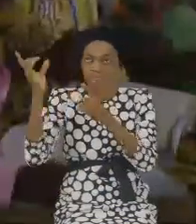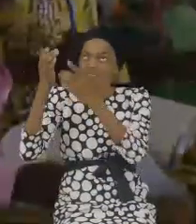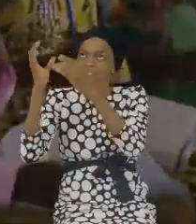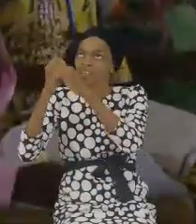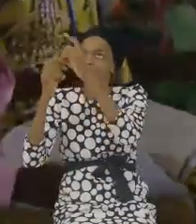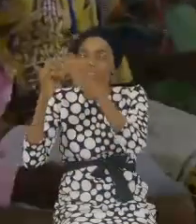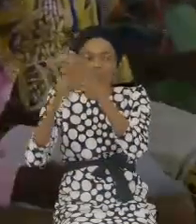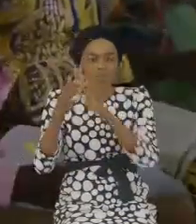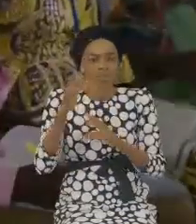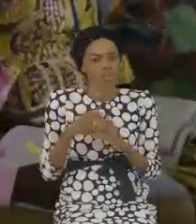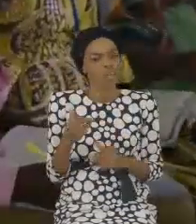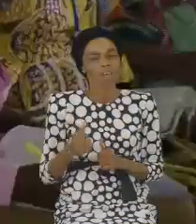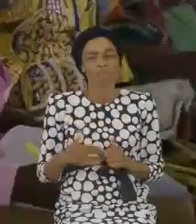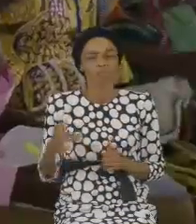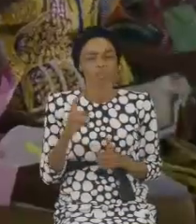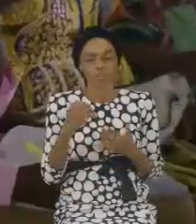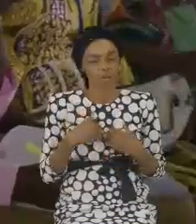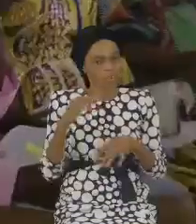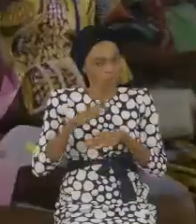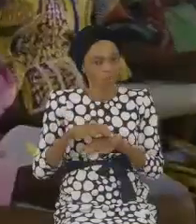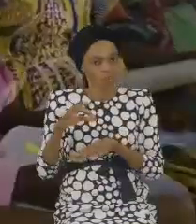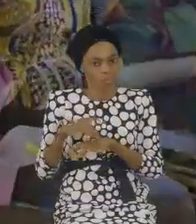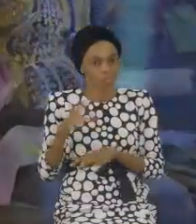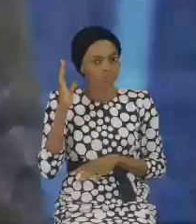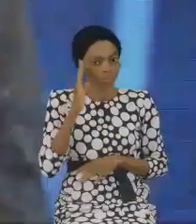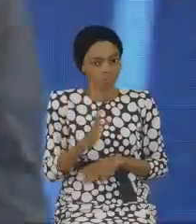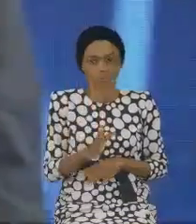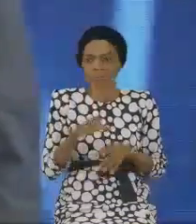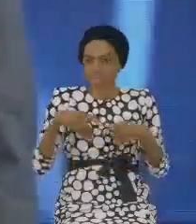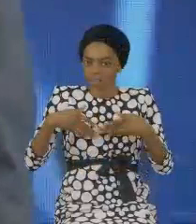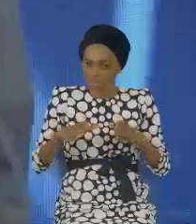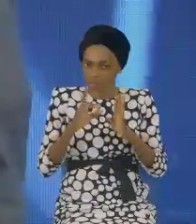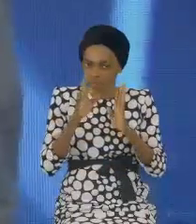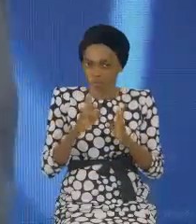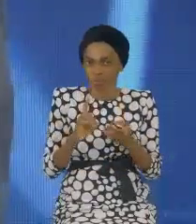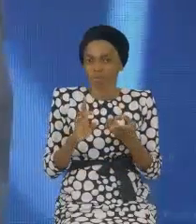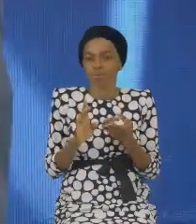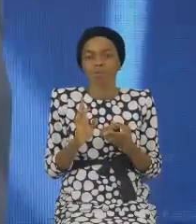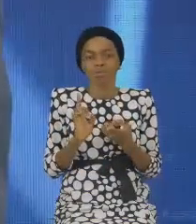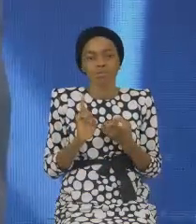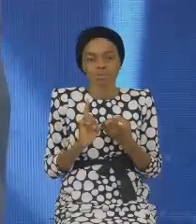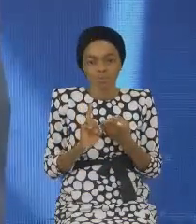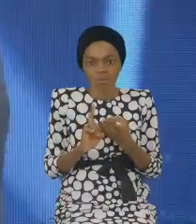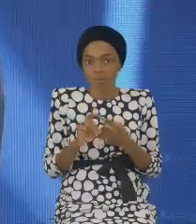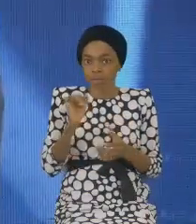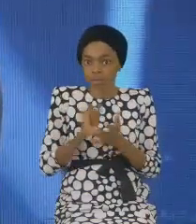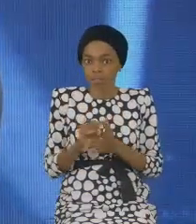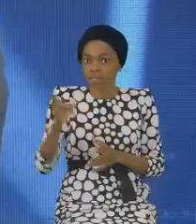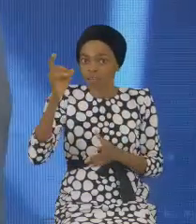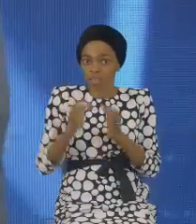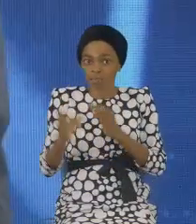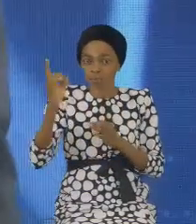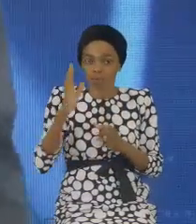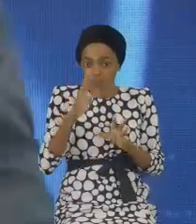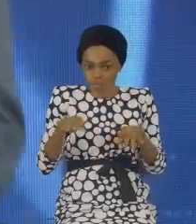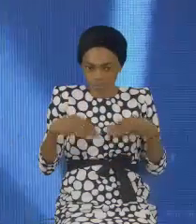Amen. Everything you have on earth should be leading you to the fact that if God can provide this here on earth,